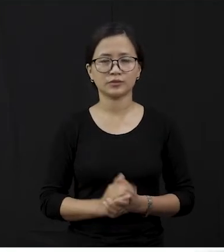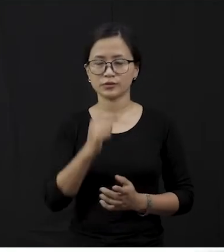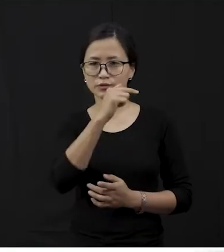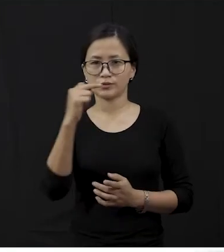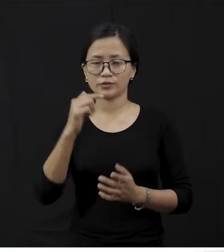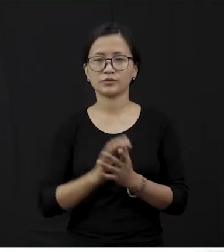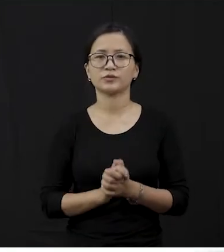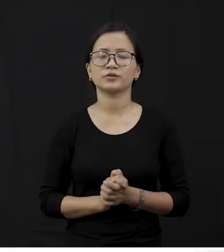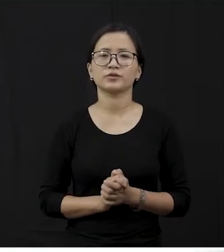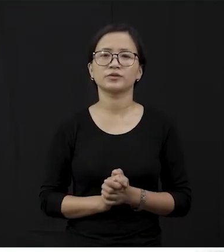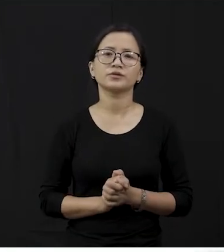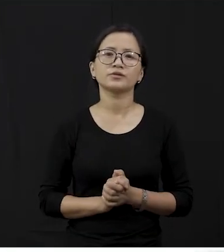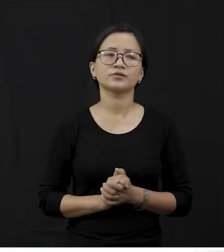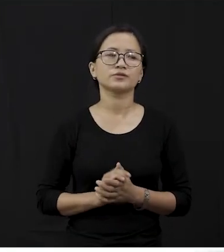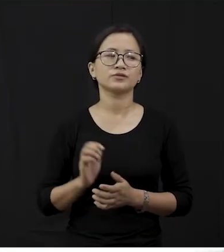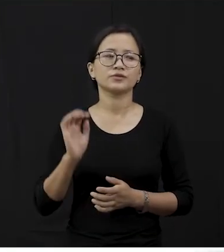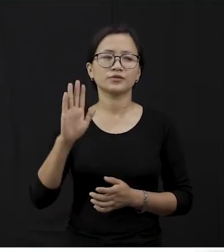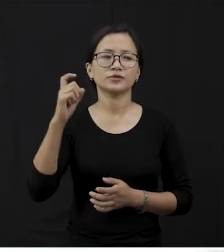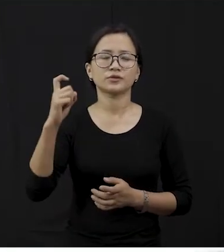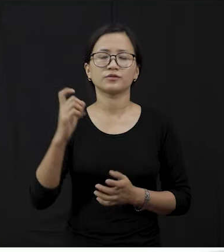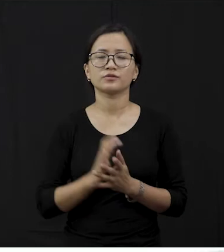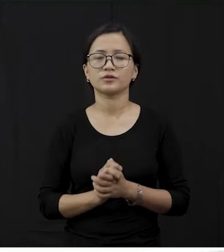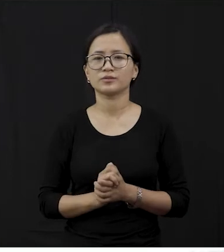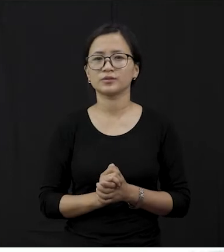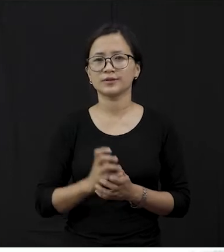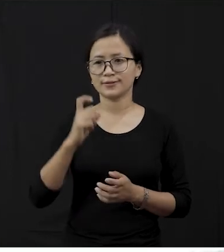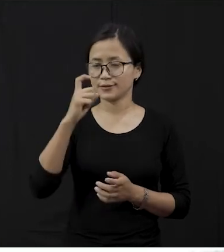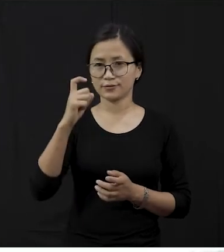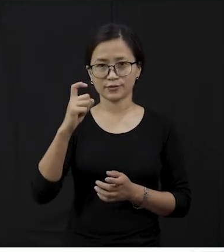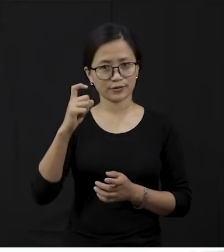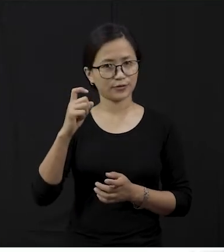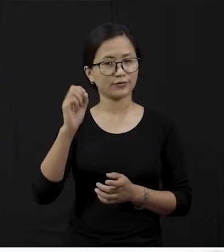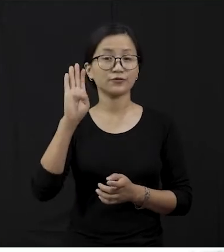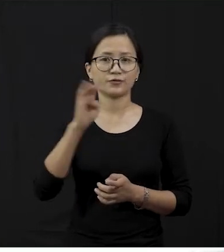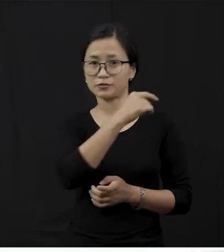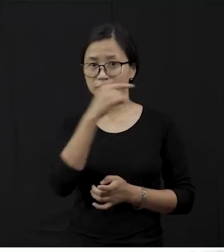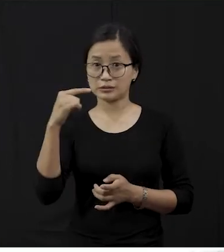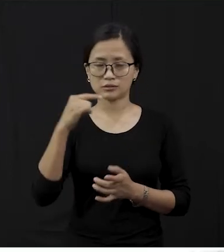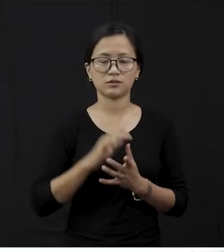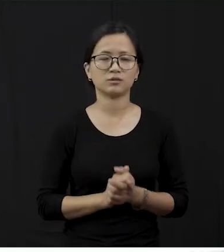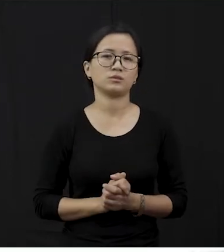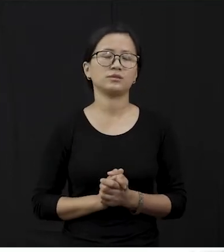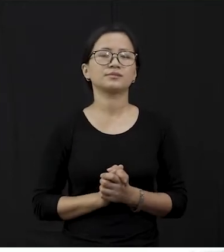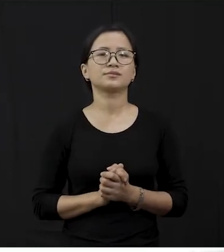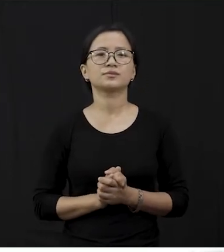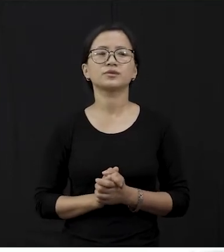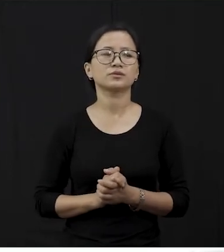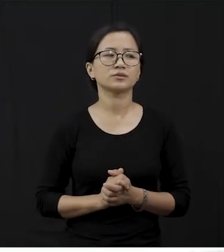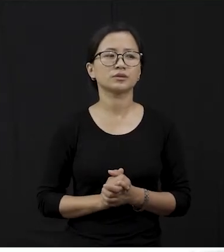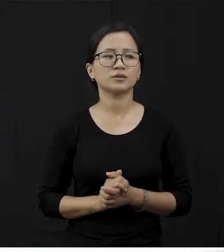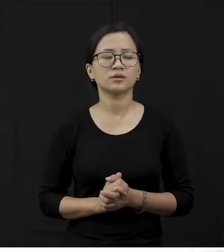subtract 57 from 74. First, we want to subtract the numbers in the ones